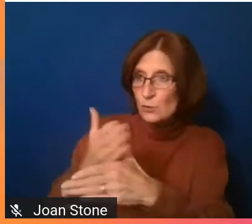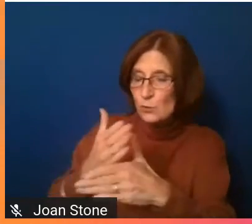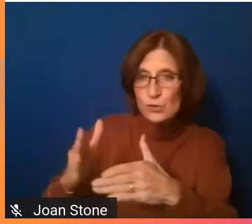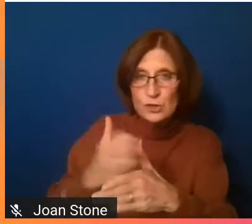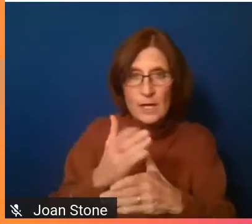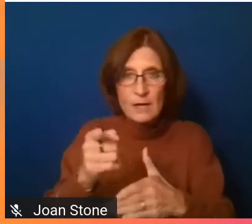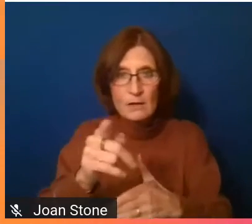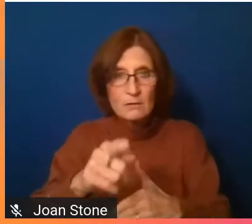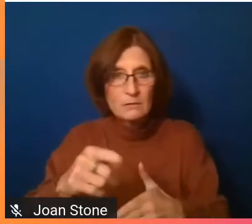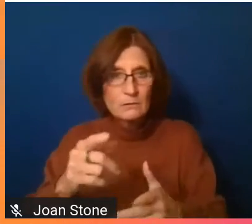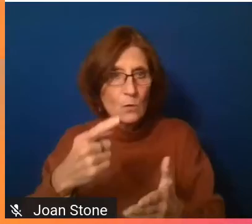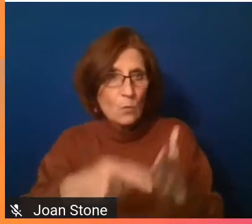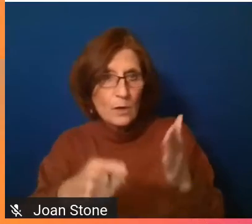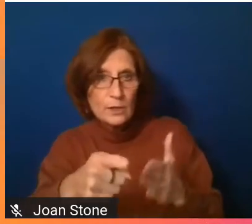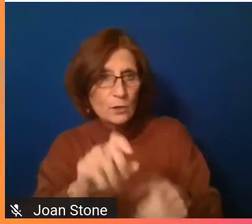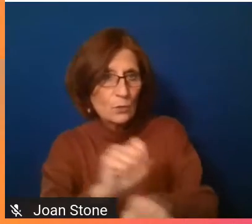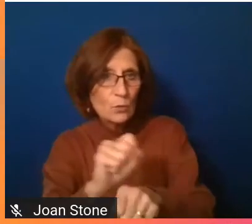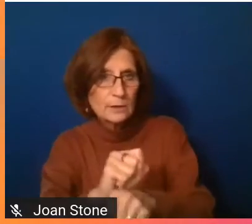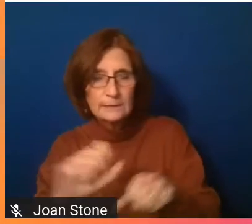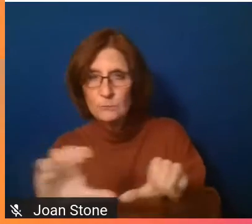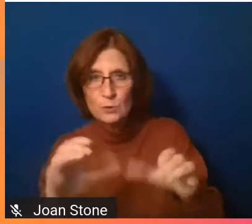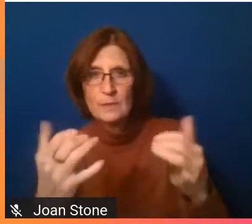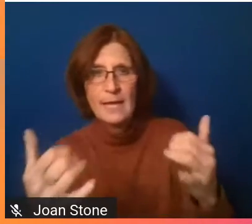audience what you're working on now?